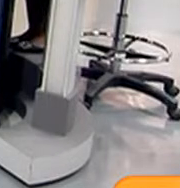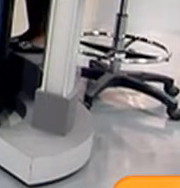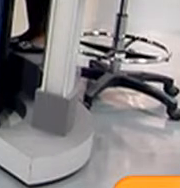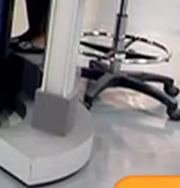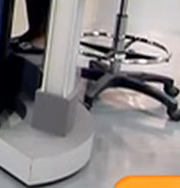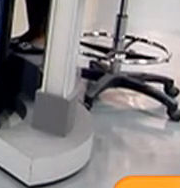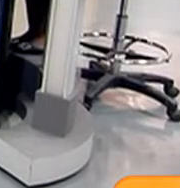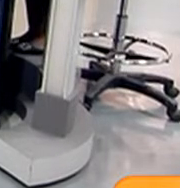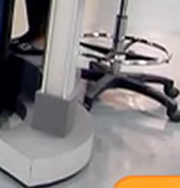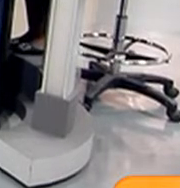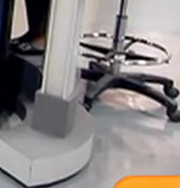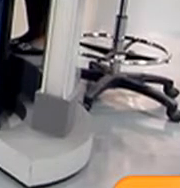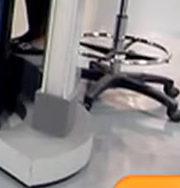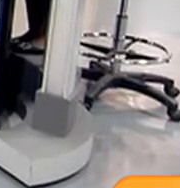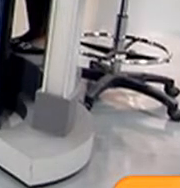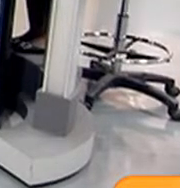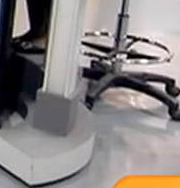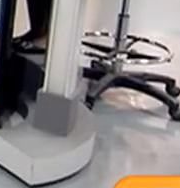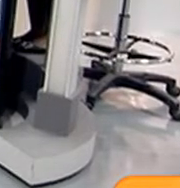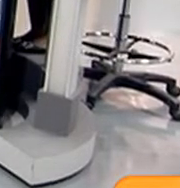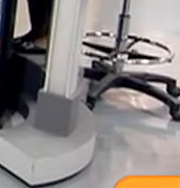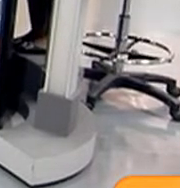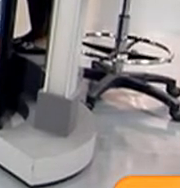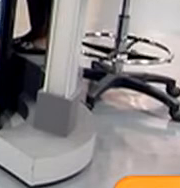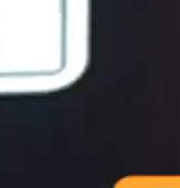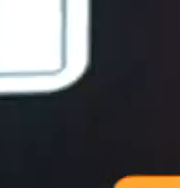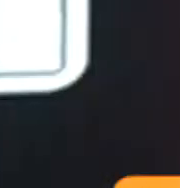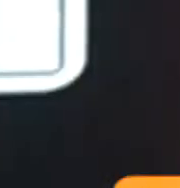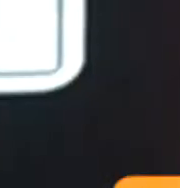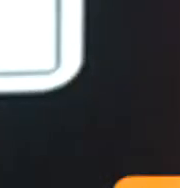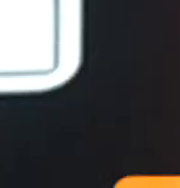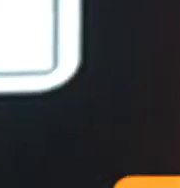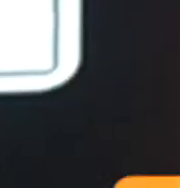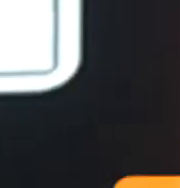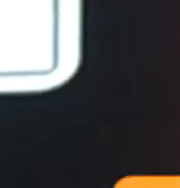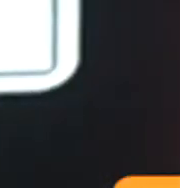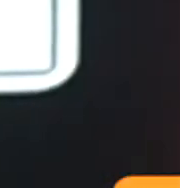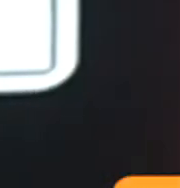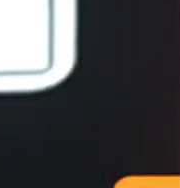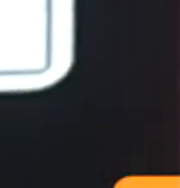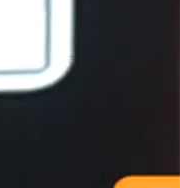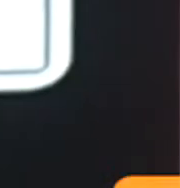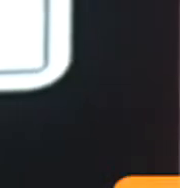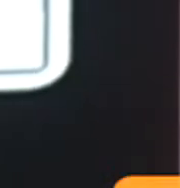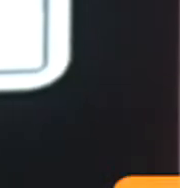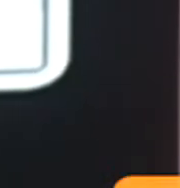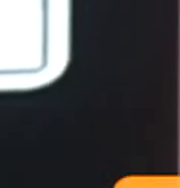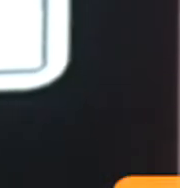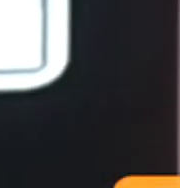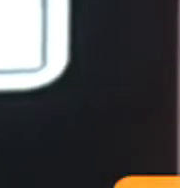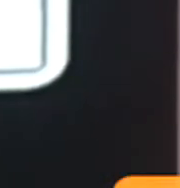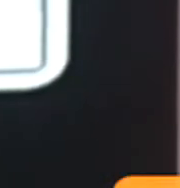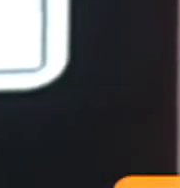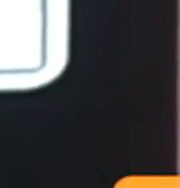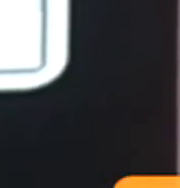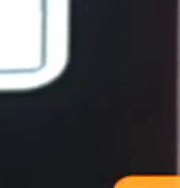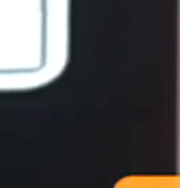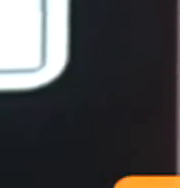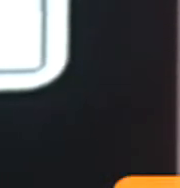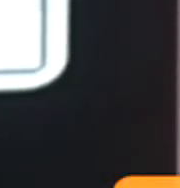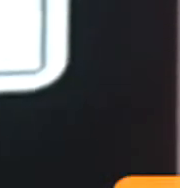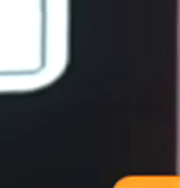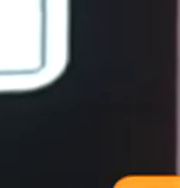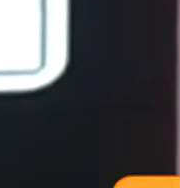court in an urgent petition at the High Court, arguing that the Independent Electoral Boundaries Commission selection panel was appointed using an illegally passed